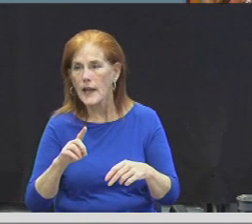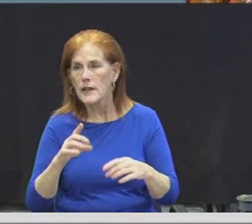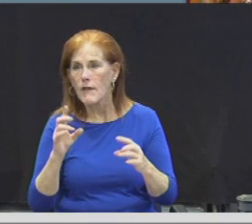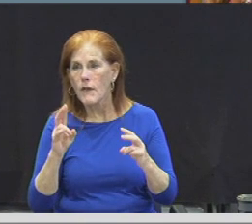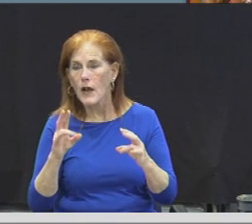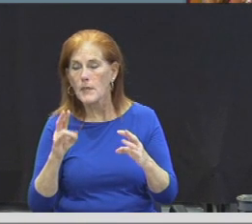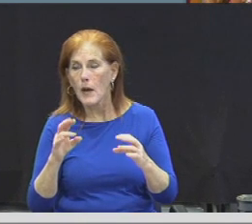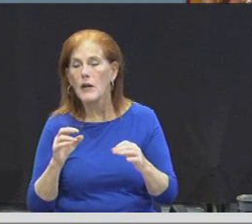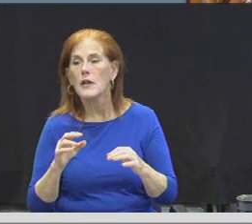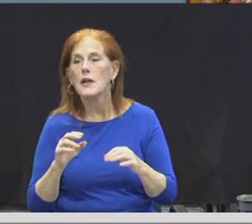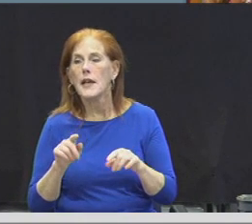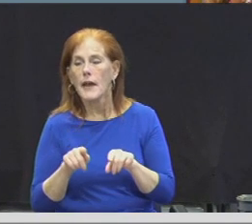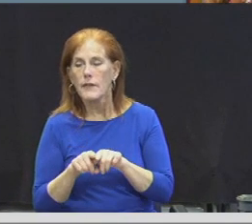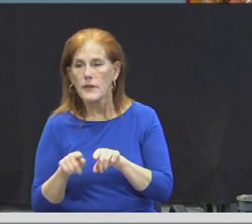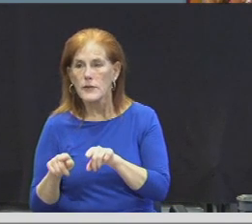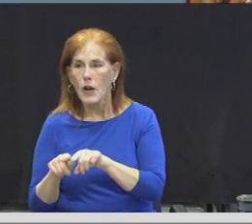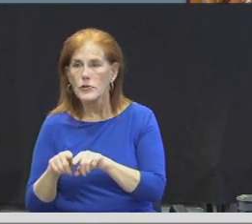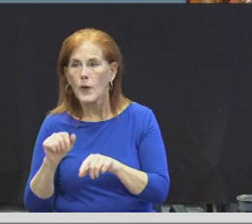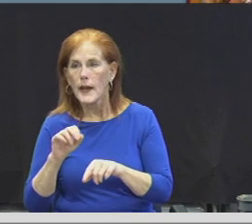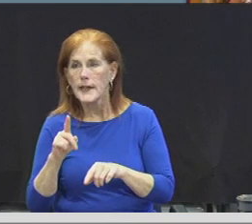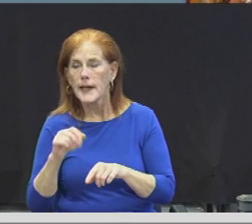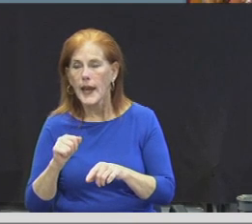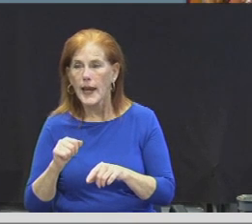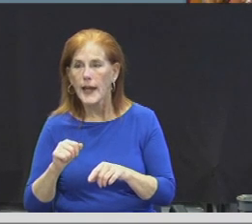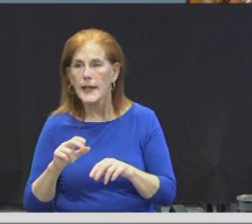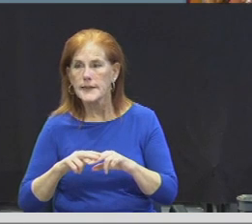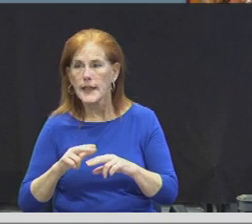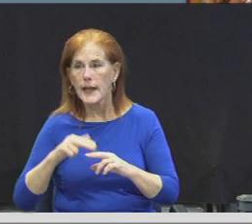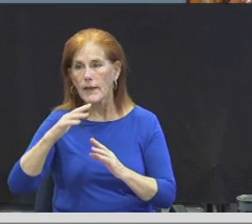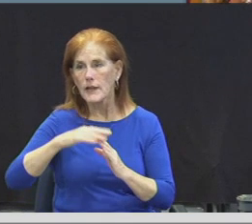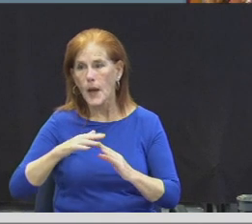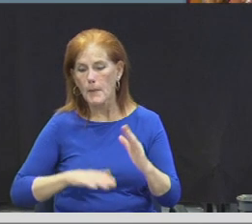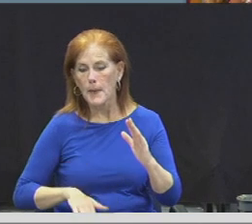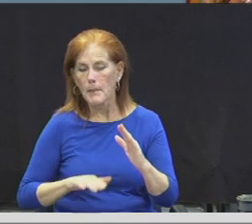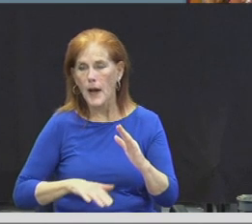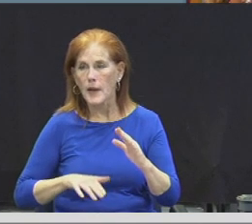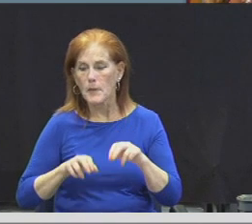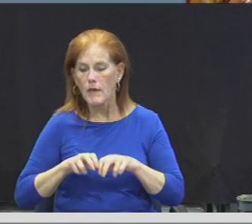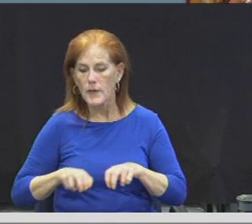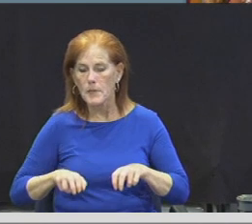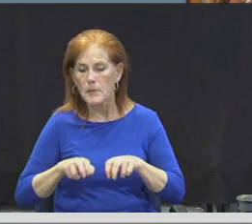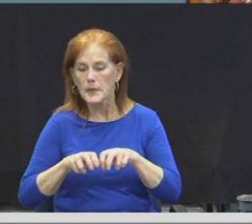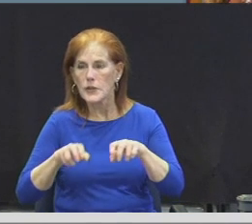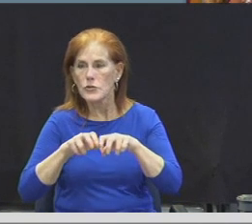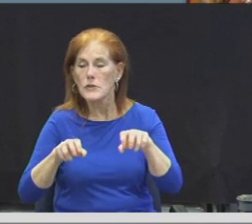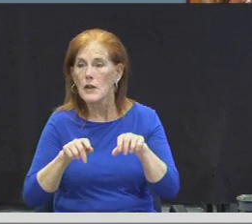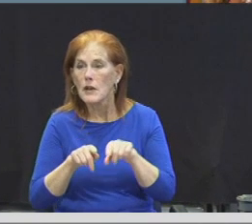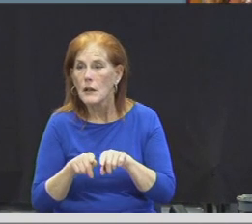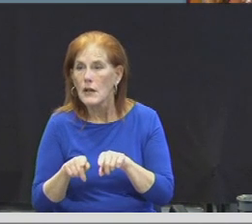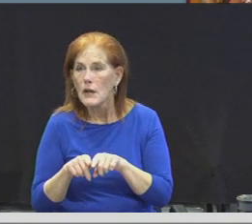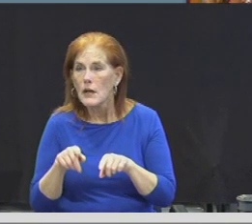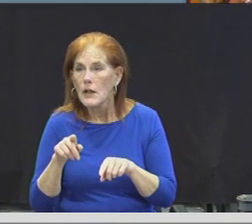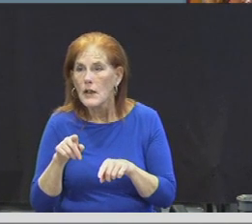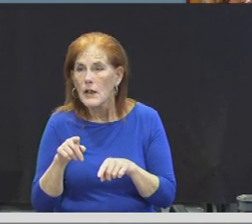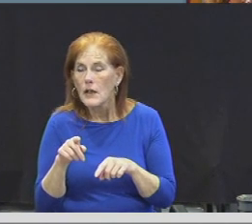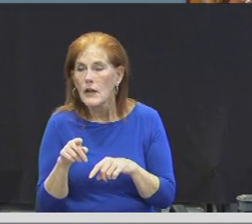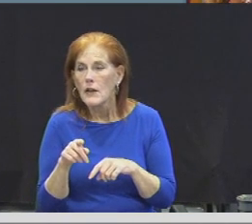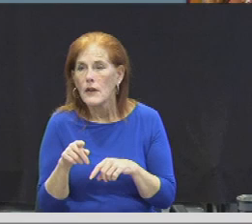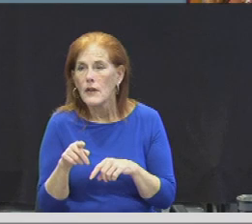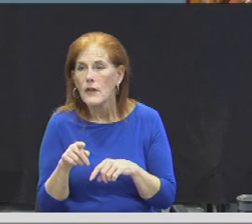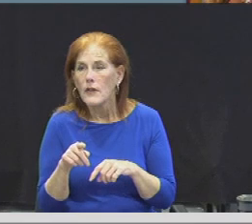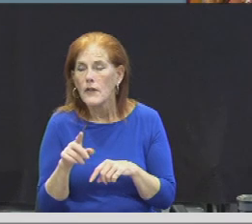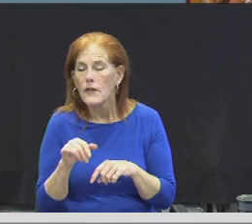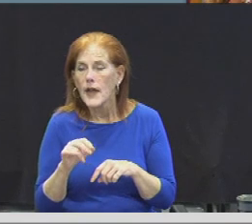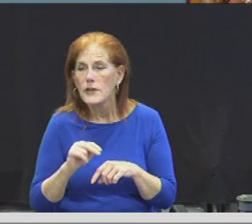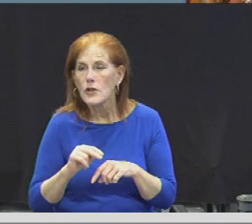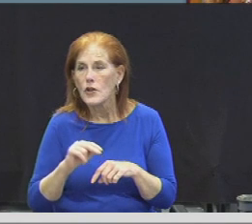both at the top and the bottom of each run of seating. And then back in this area, this parking lot is actually controlled right here. This